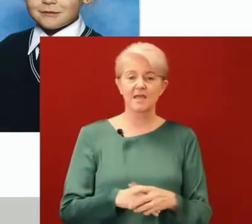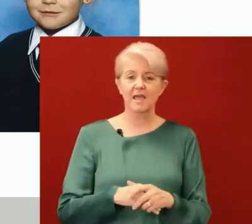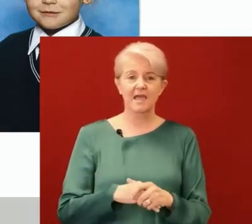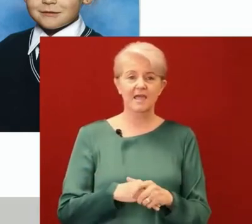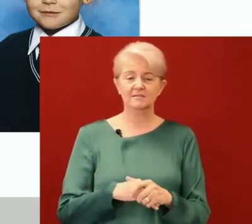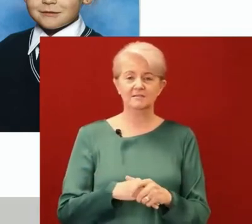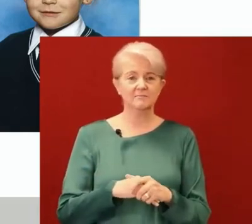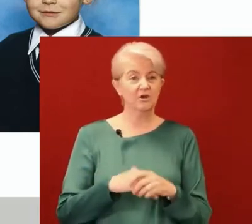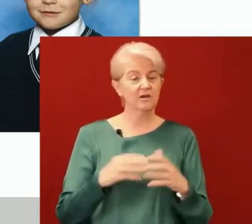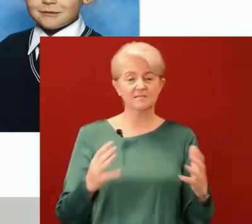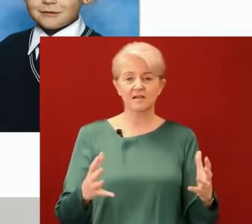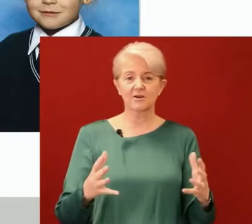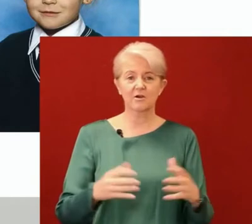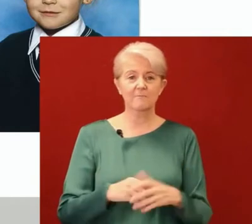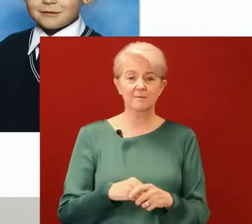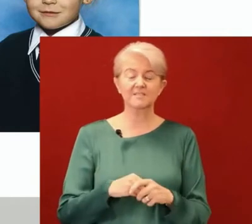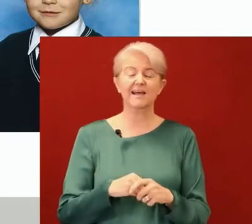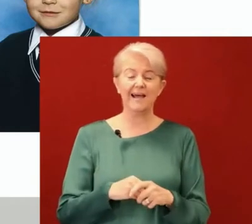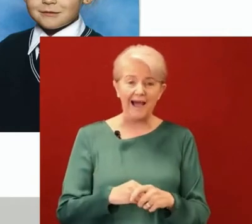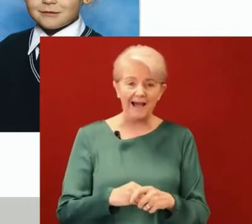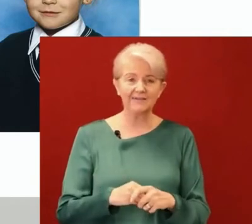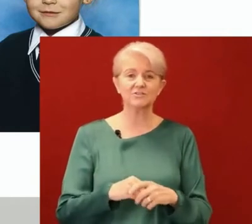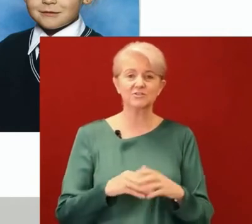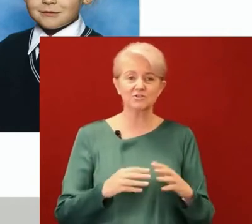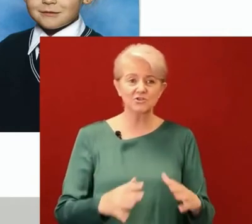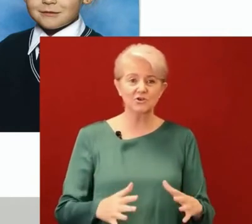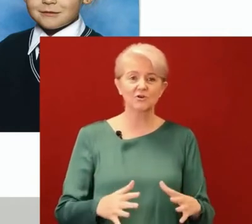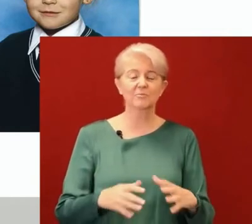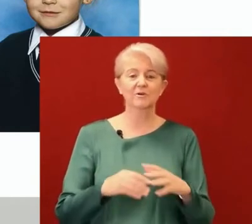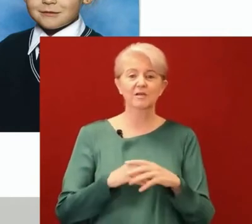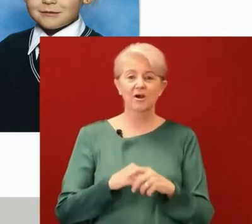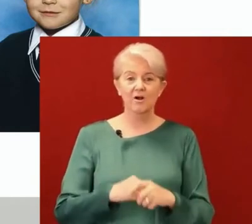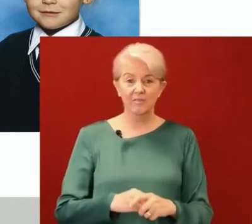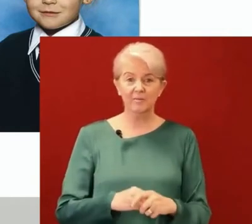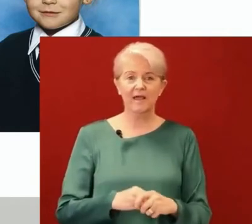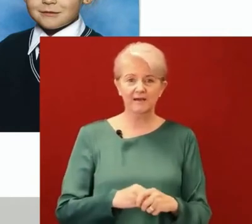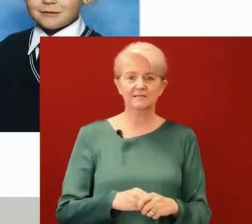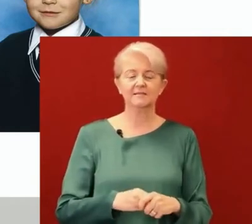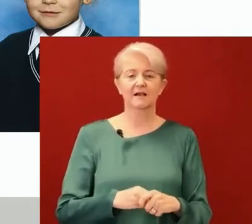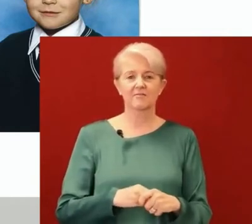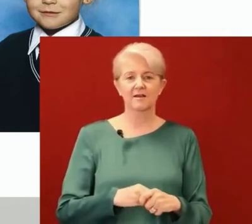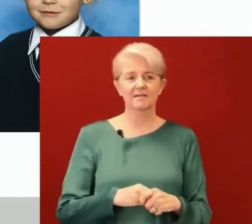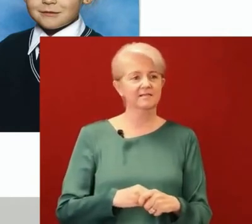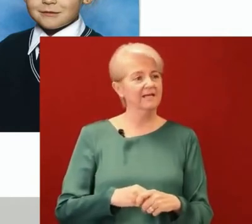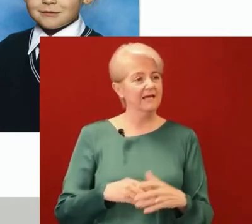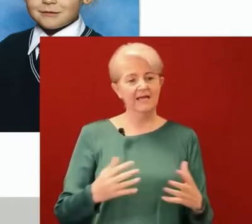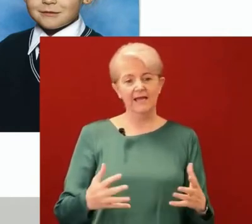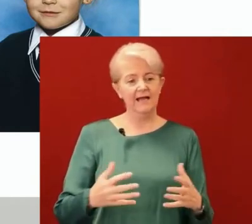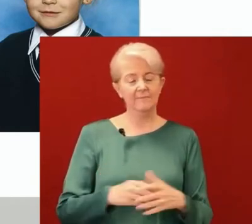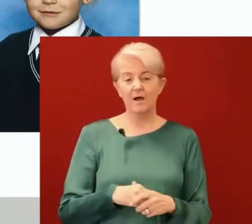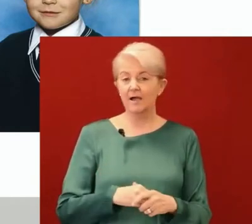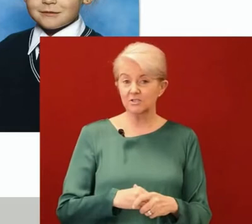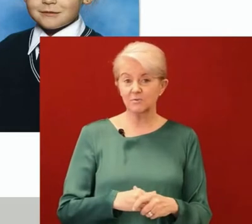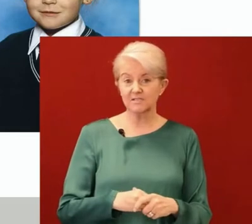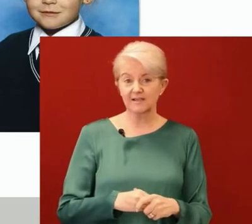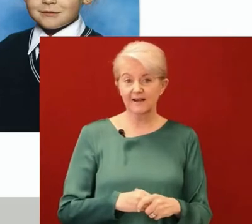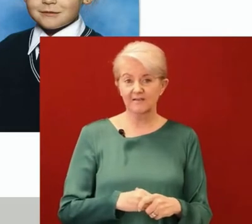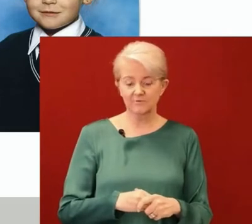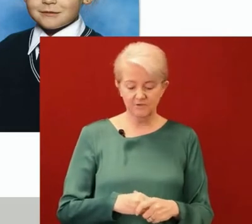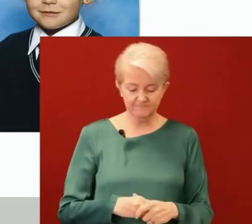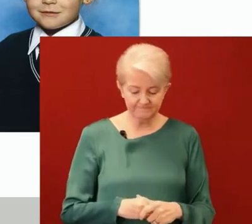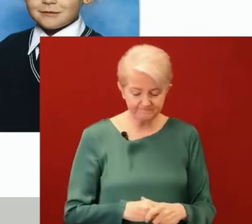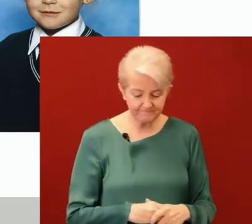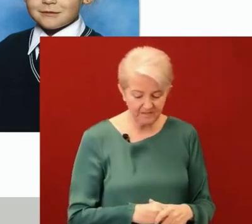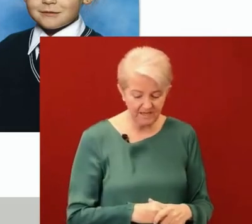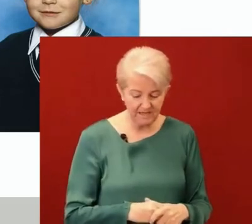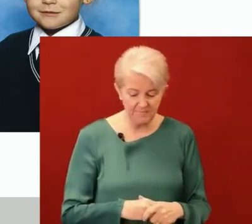home. And, a stay-at-home mum's the hardest job on the planet, I reckon. I just wasn't cut out